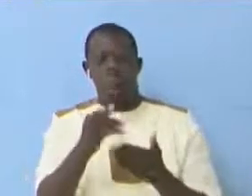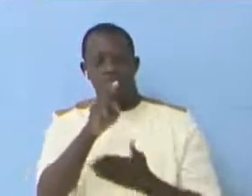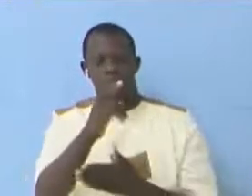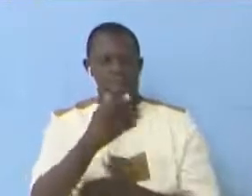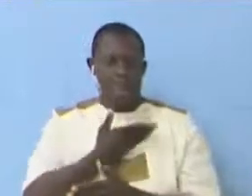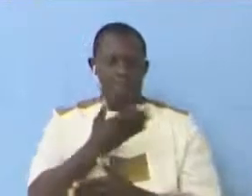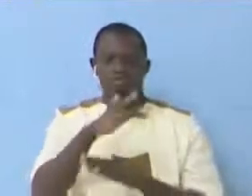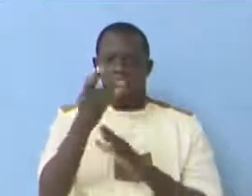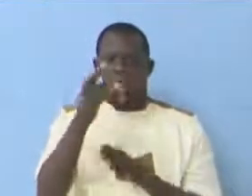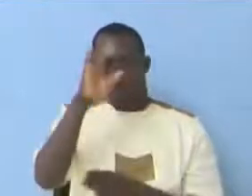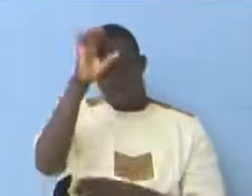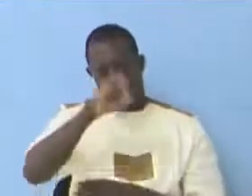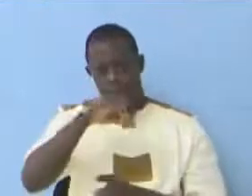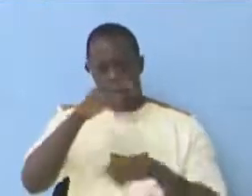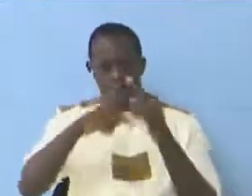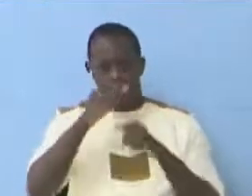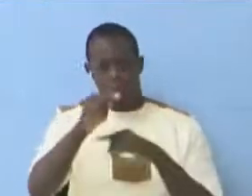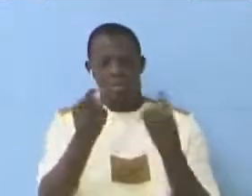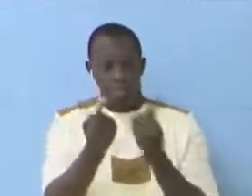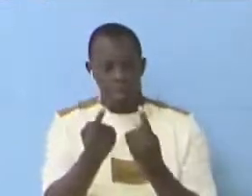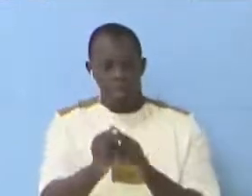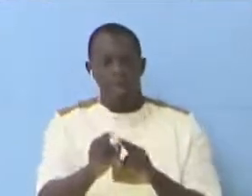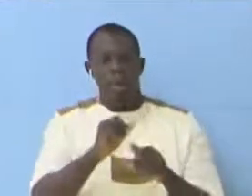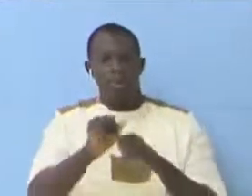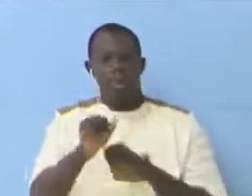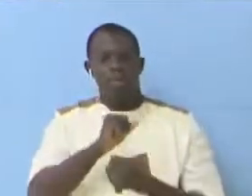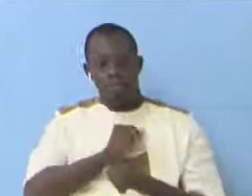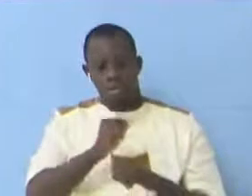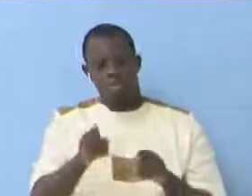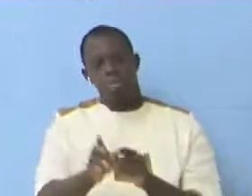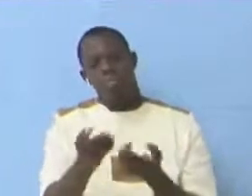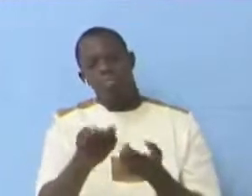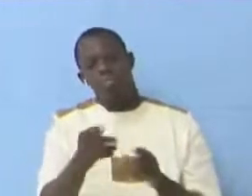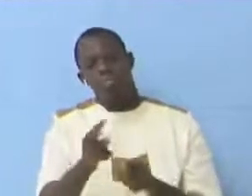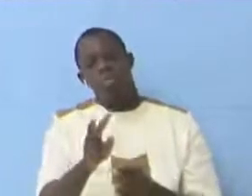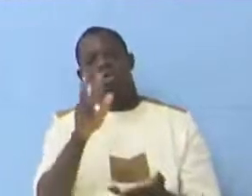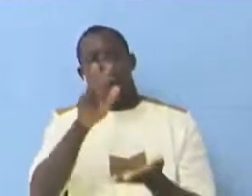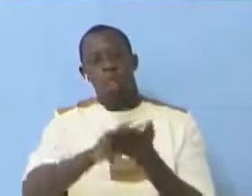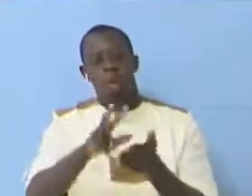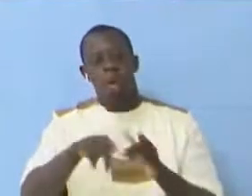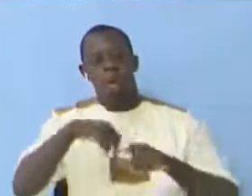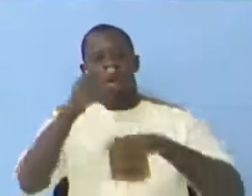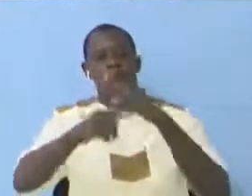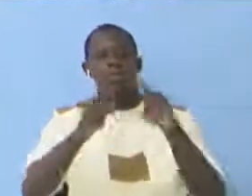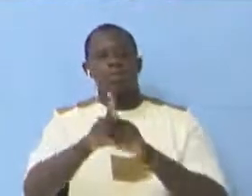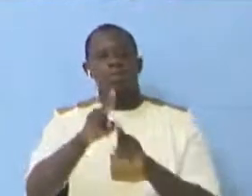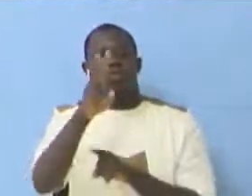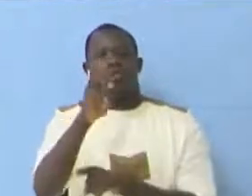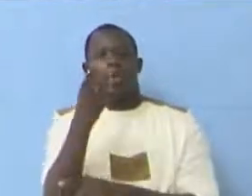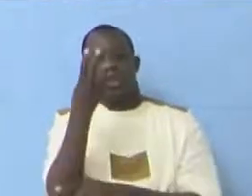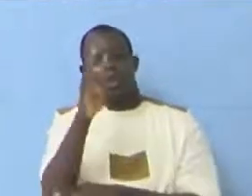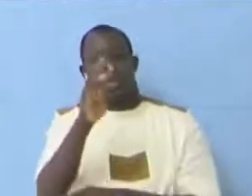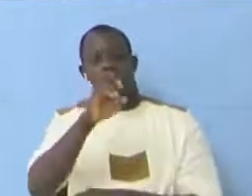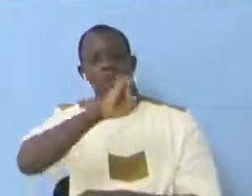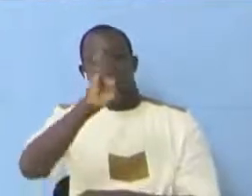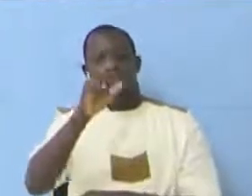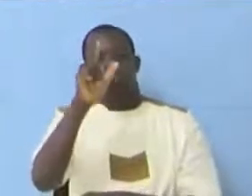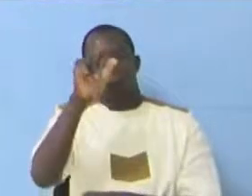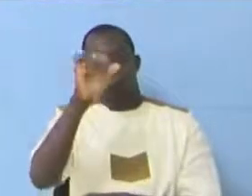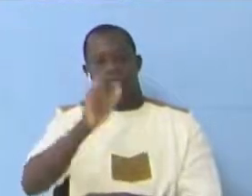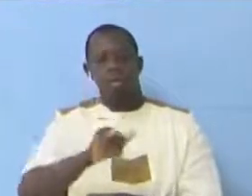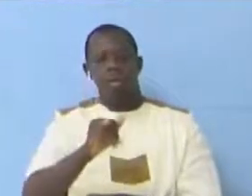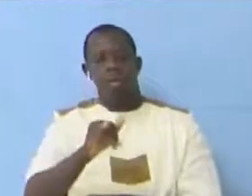understanding of that. Let him confirm that after 23rd July, Yes. whatever is...